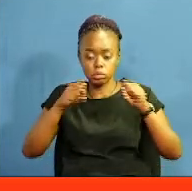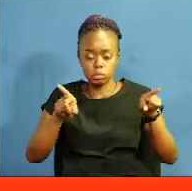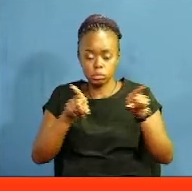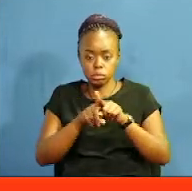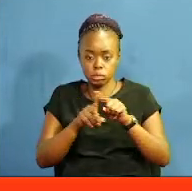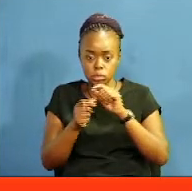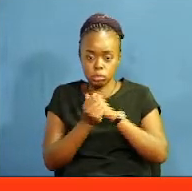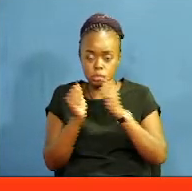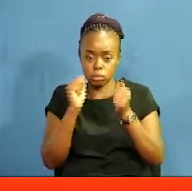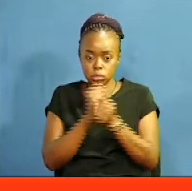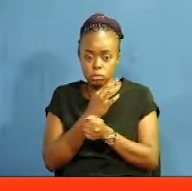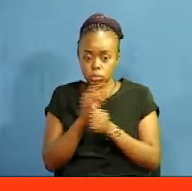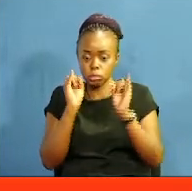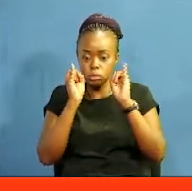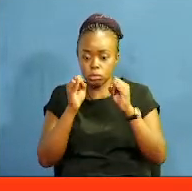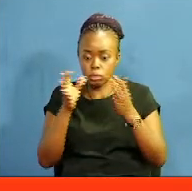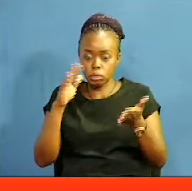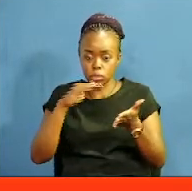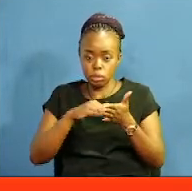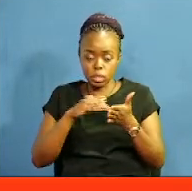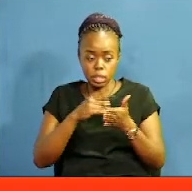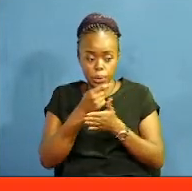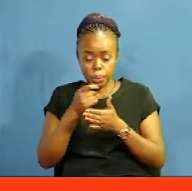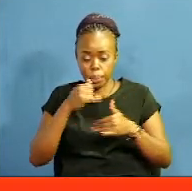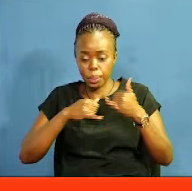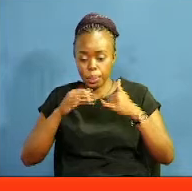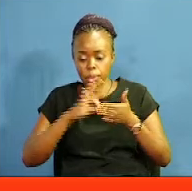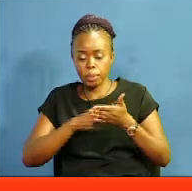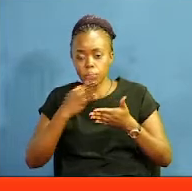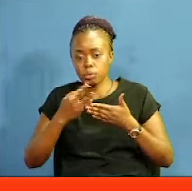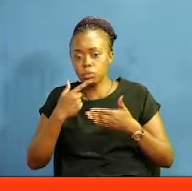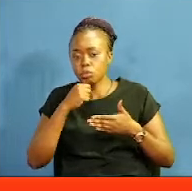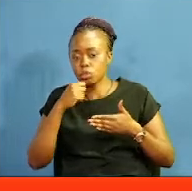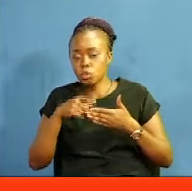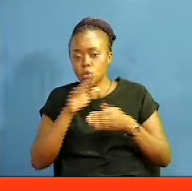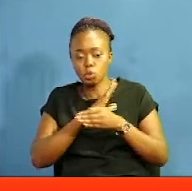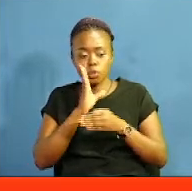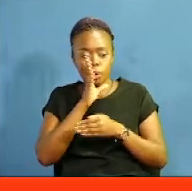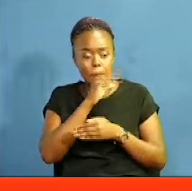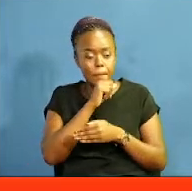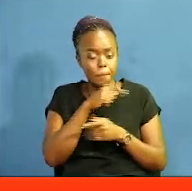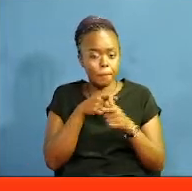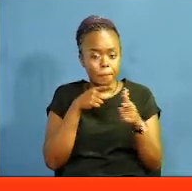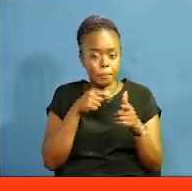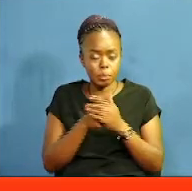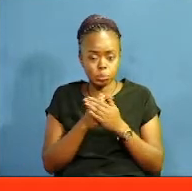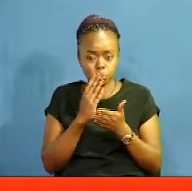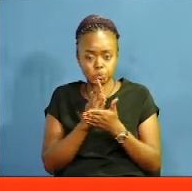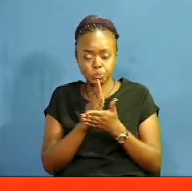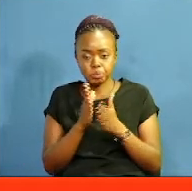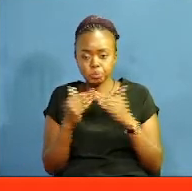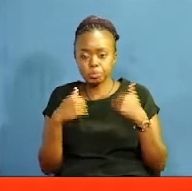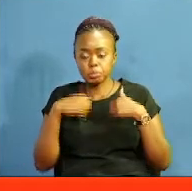the status quo of new players coming into the game, failing not to run to the finish line? Of course,